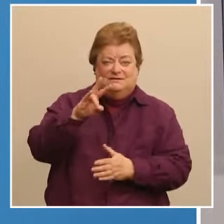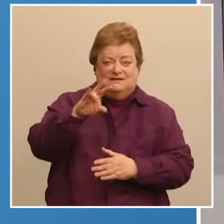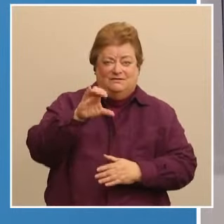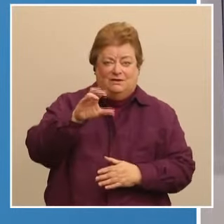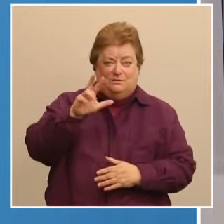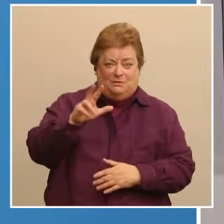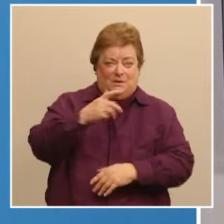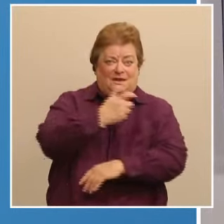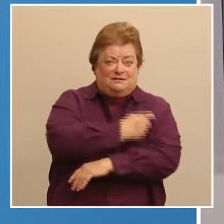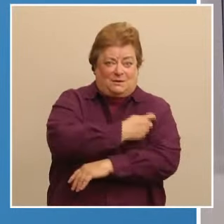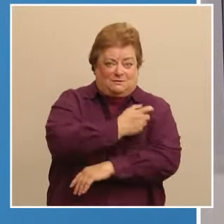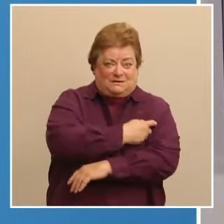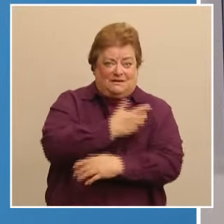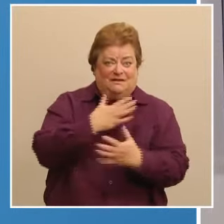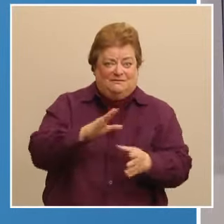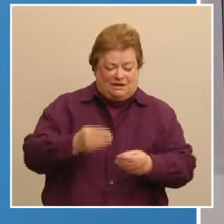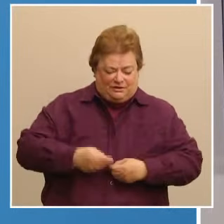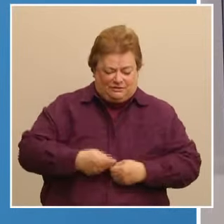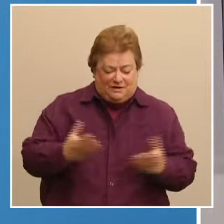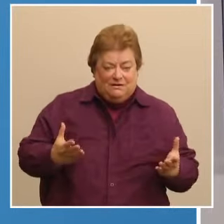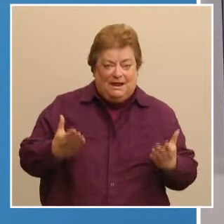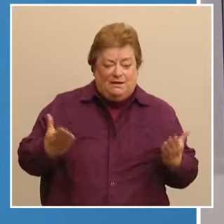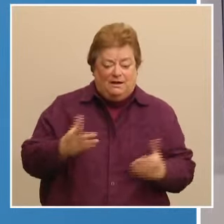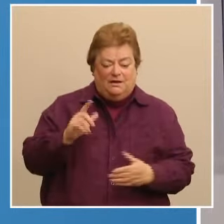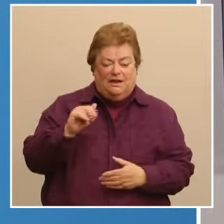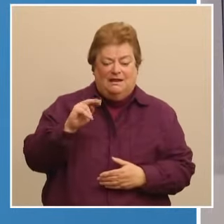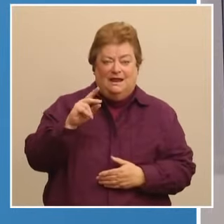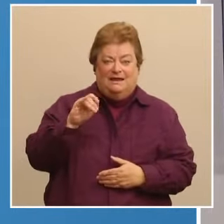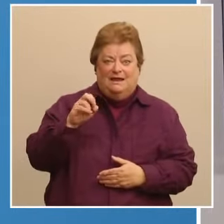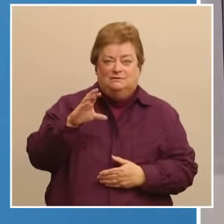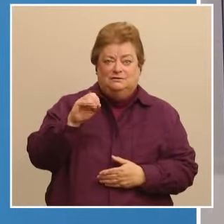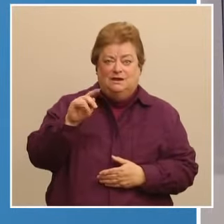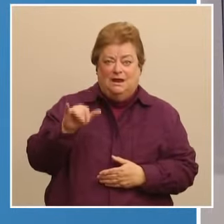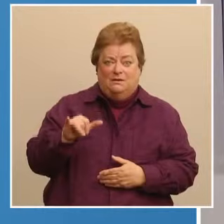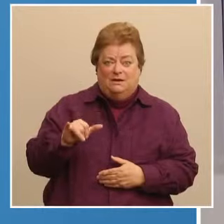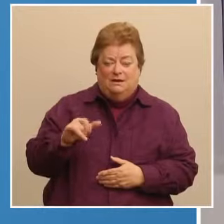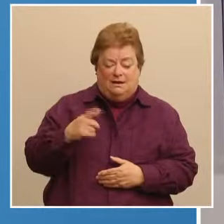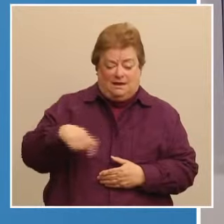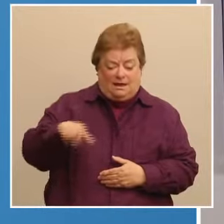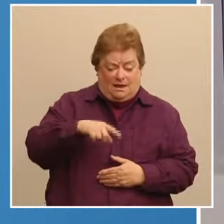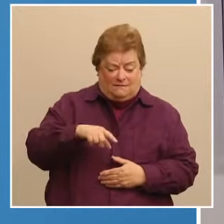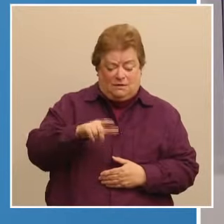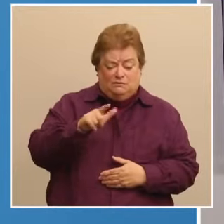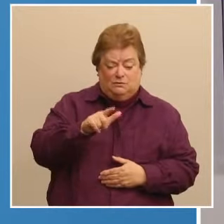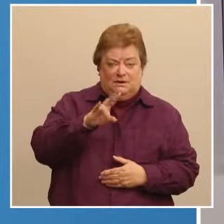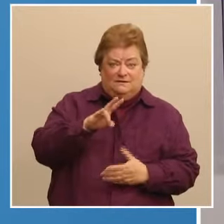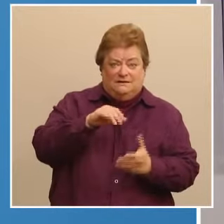38,703 doses of vaccine have been administered in Lancaster County. Of those,